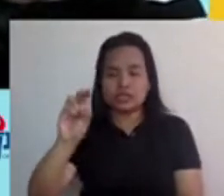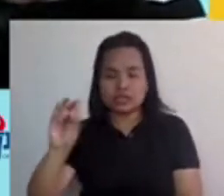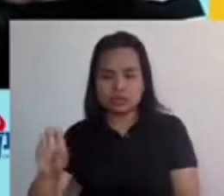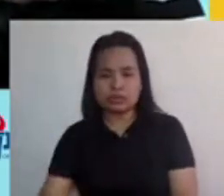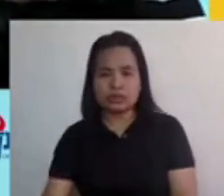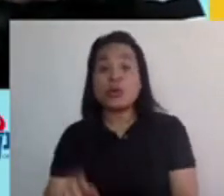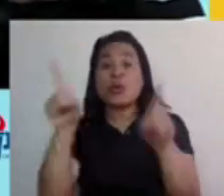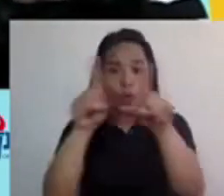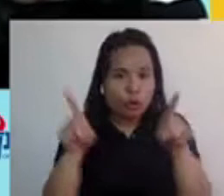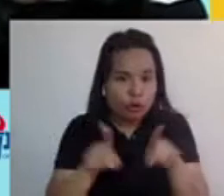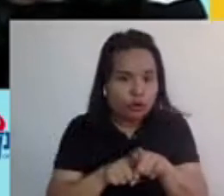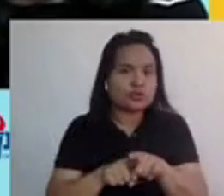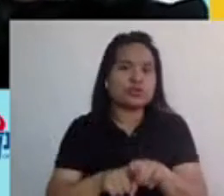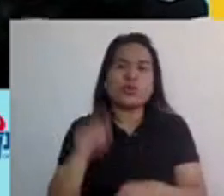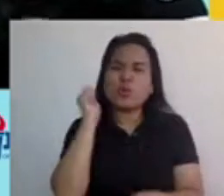it comes to our